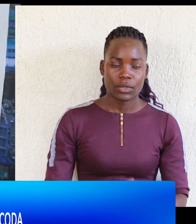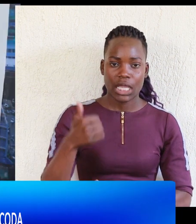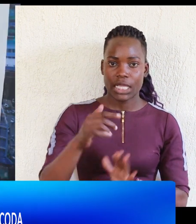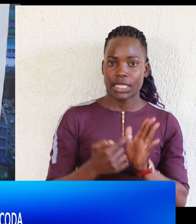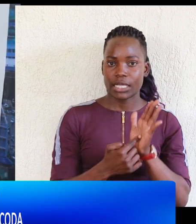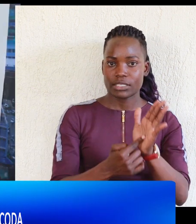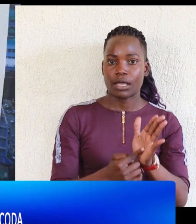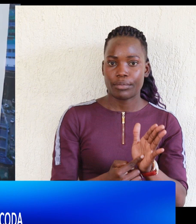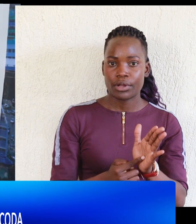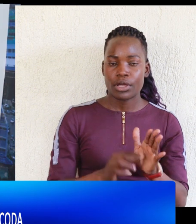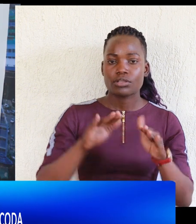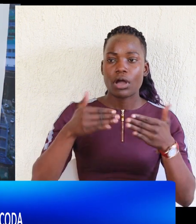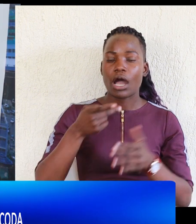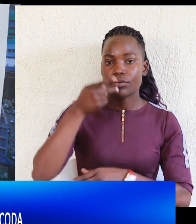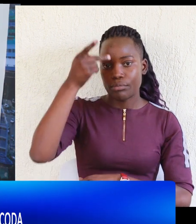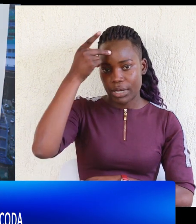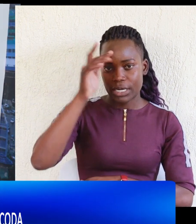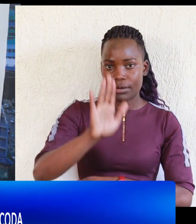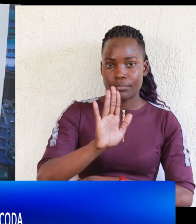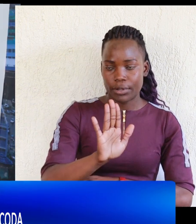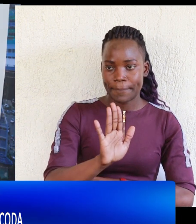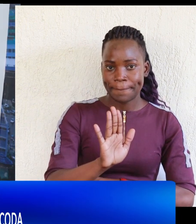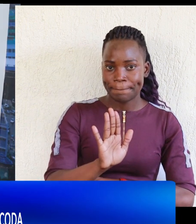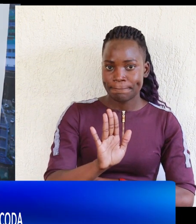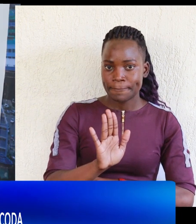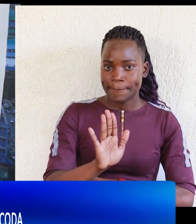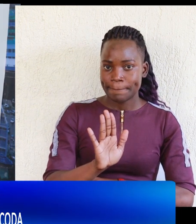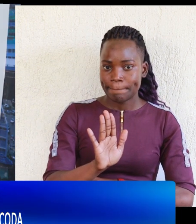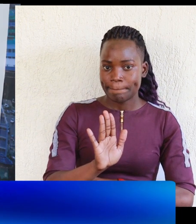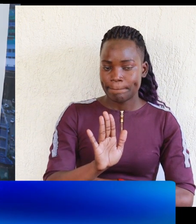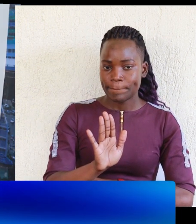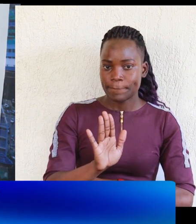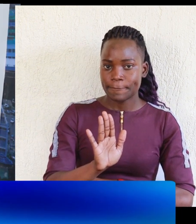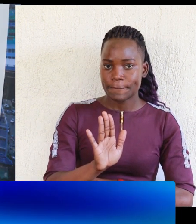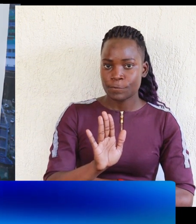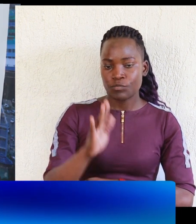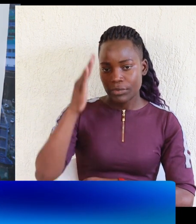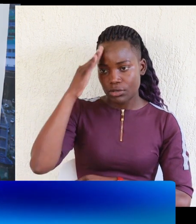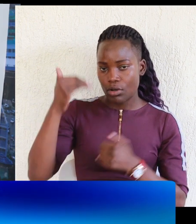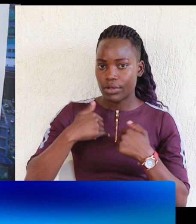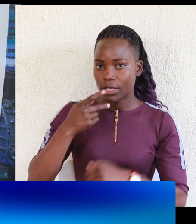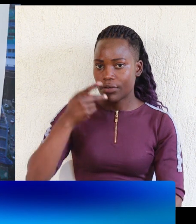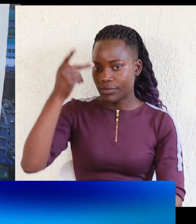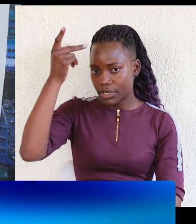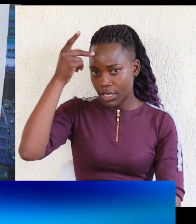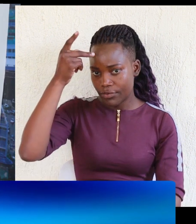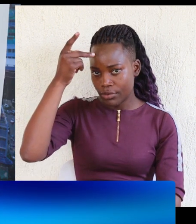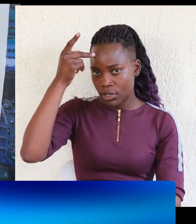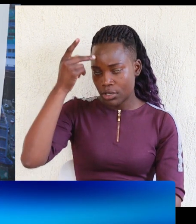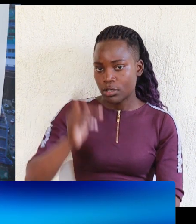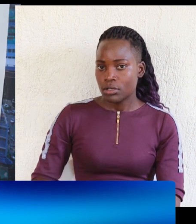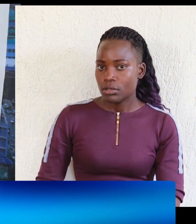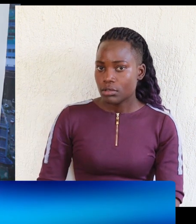example of you, how did your parents maybe implement discipline on you when they are deaf? We have parents who can use facial expression